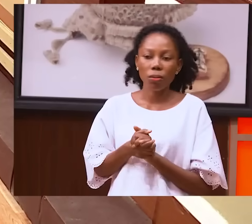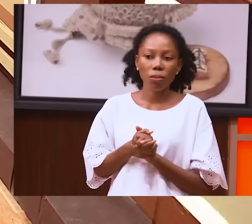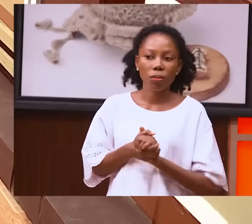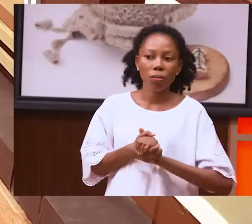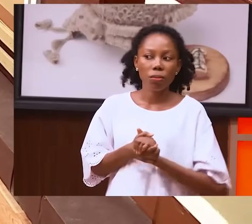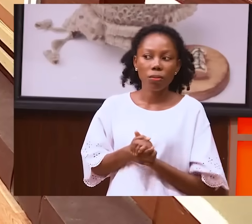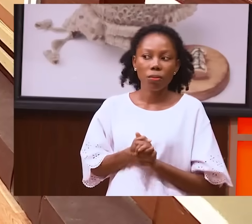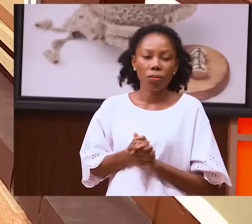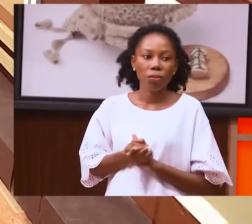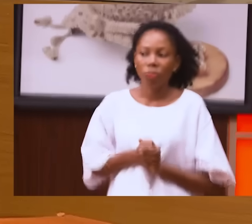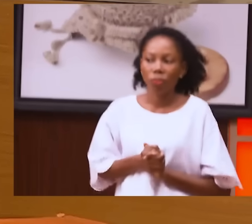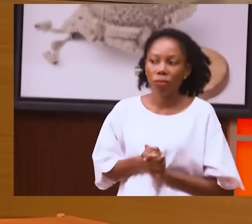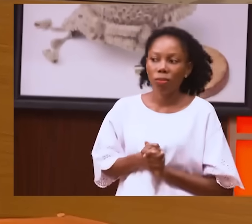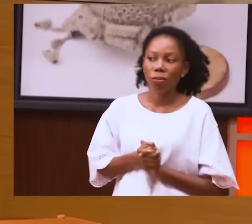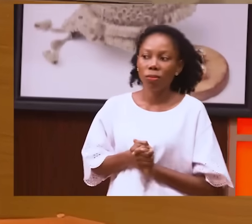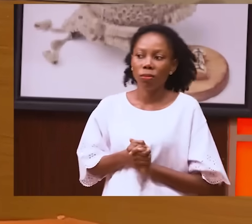draw 50,000.